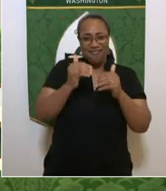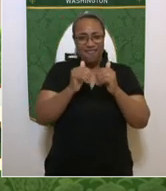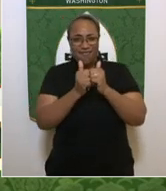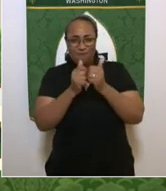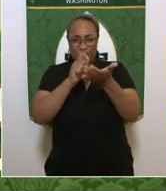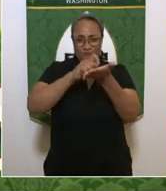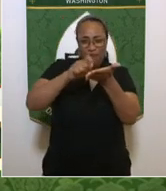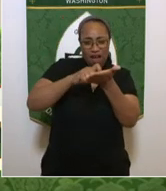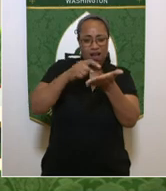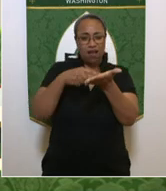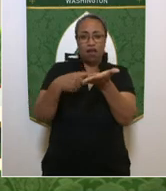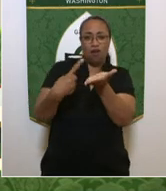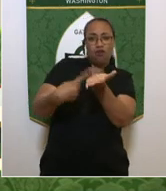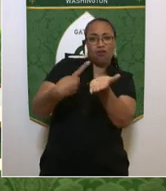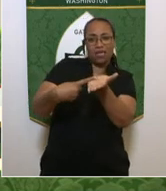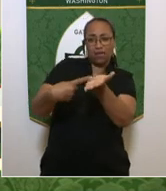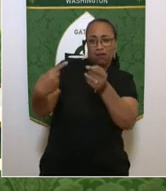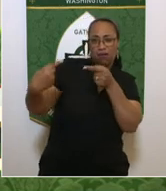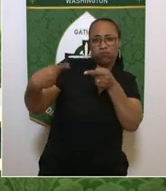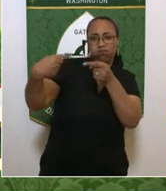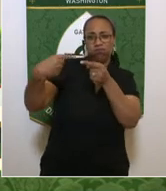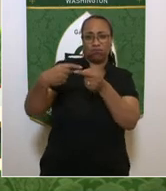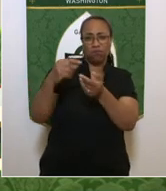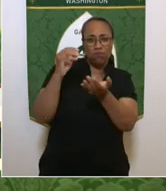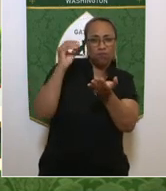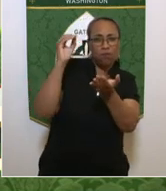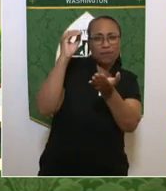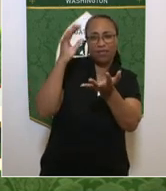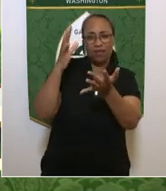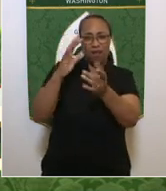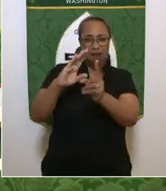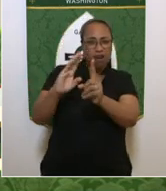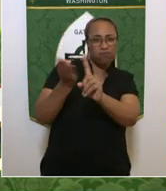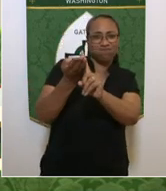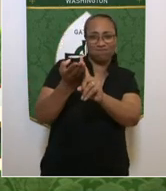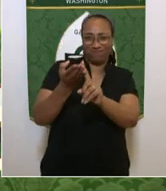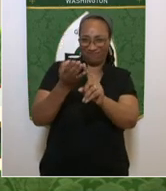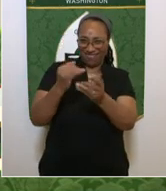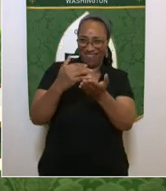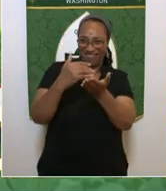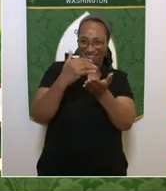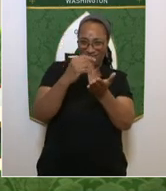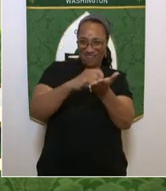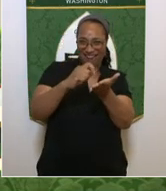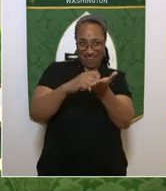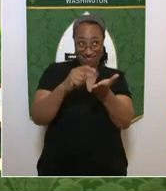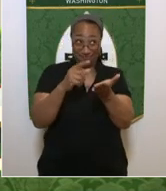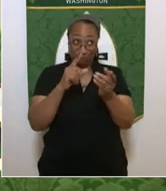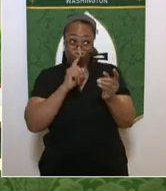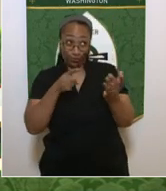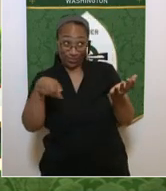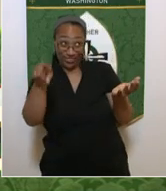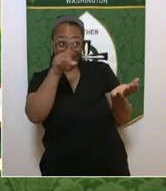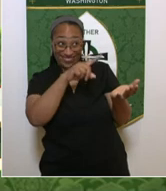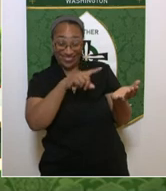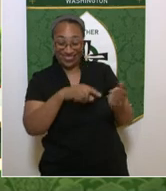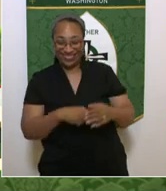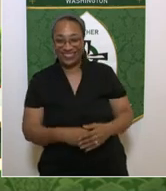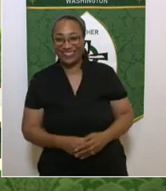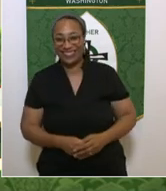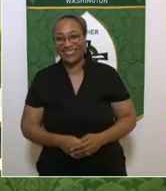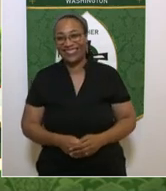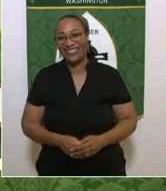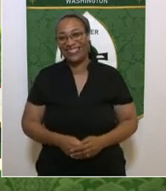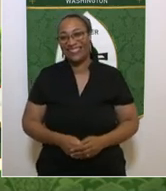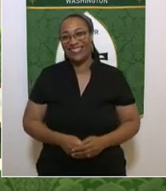write well, and how to be persuasive. It's also very good, and I know that you'll